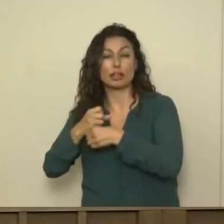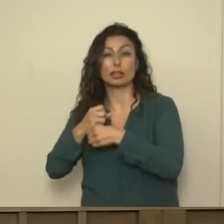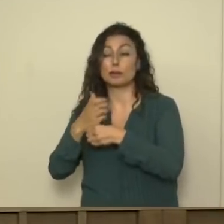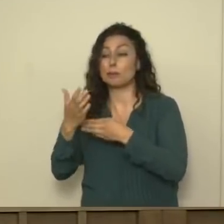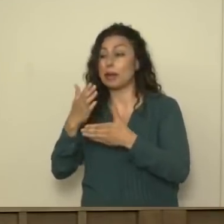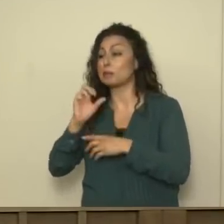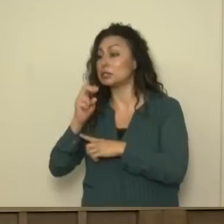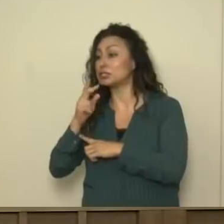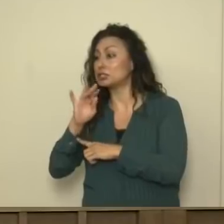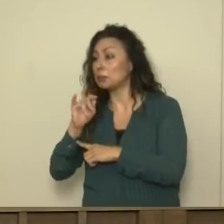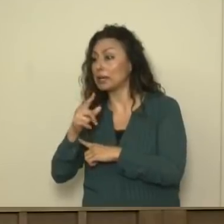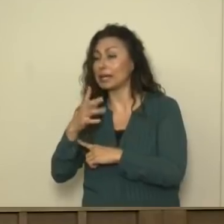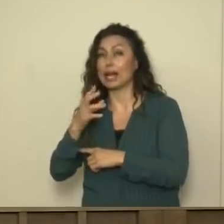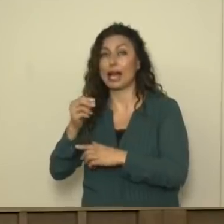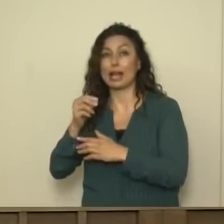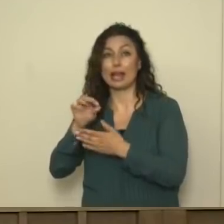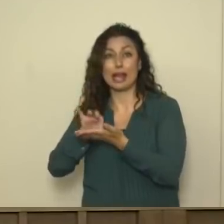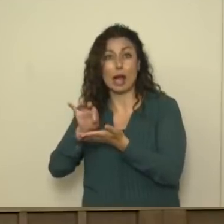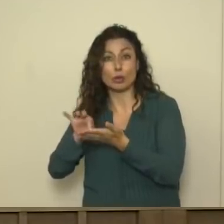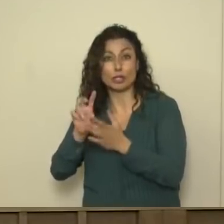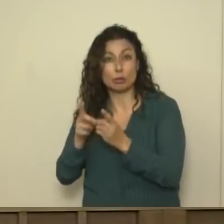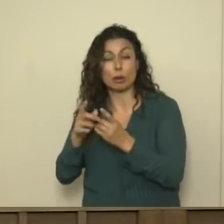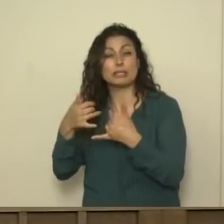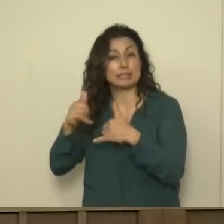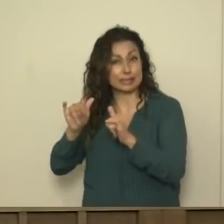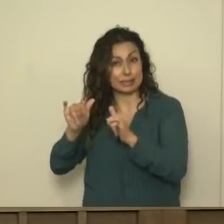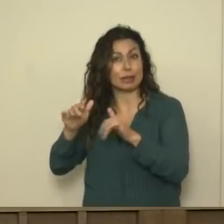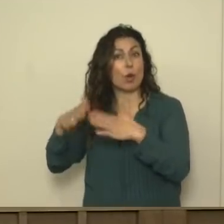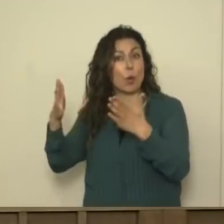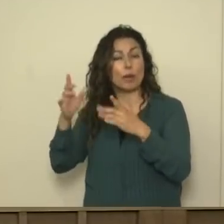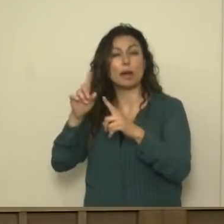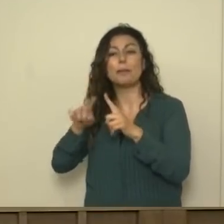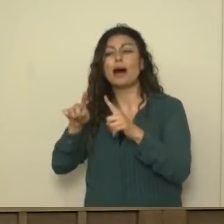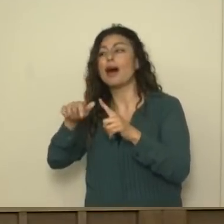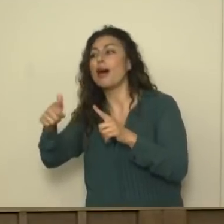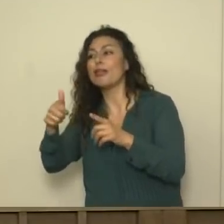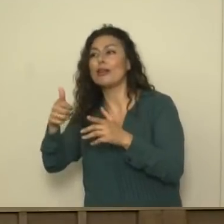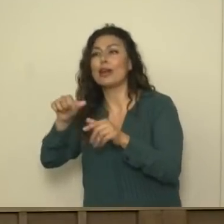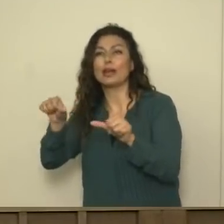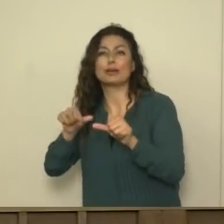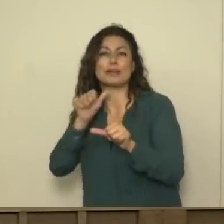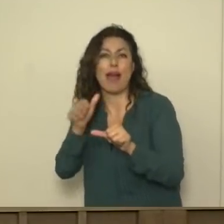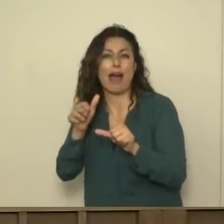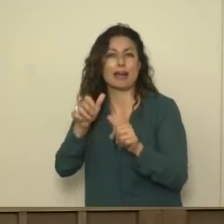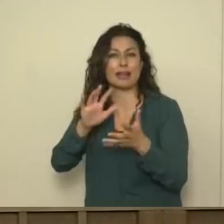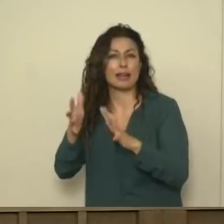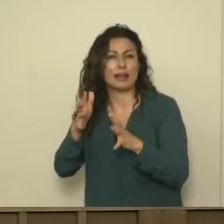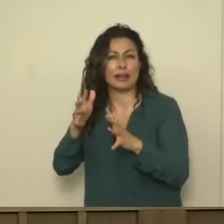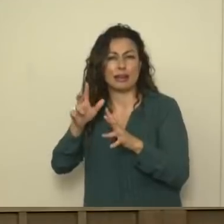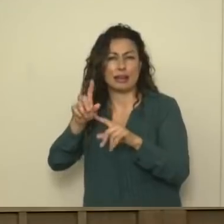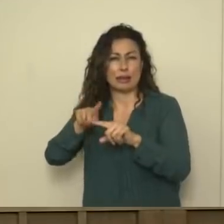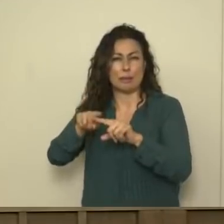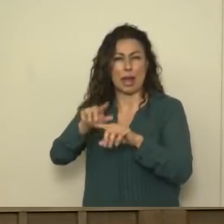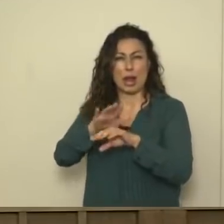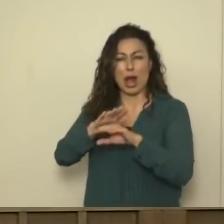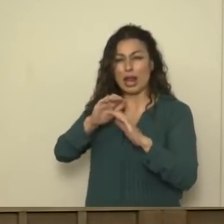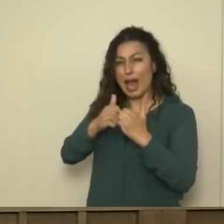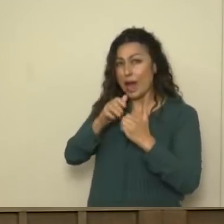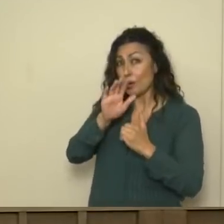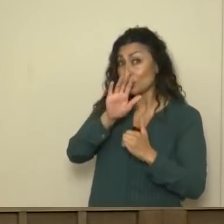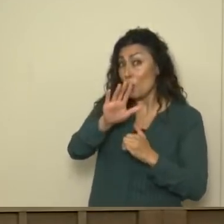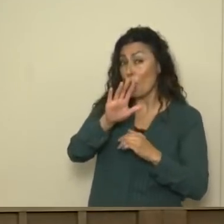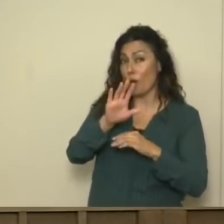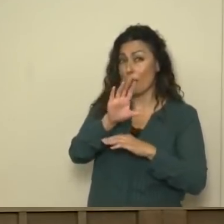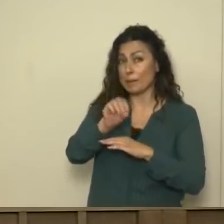remain open. It's all dependent upon your practices and how you're implementing those COVID-safe practices in